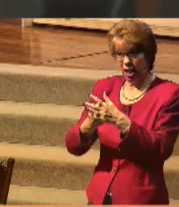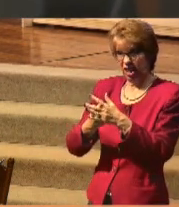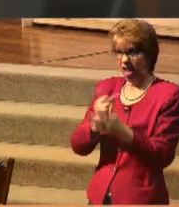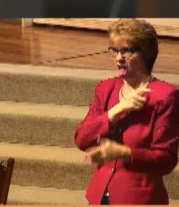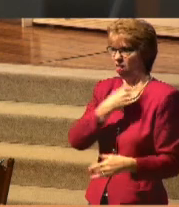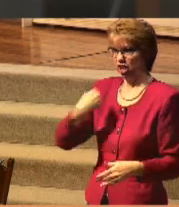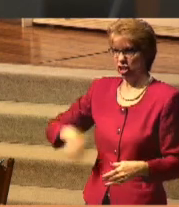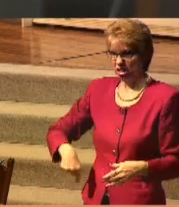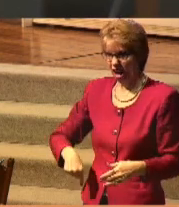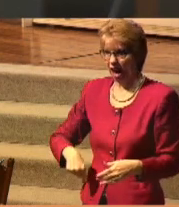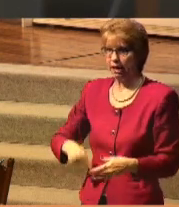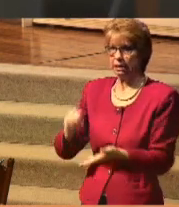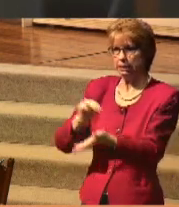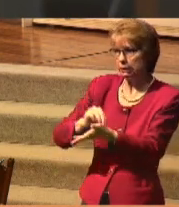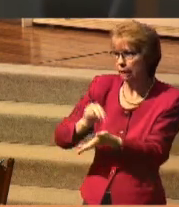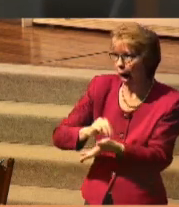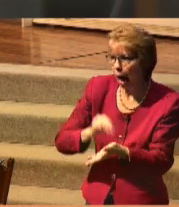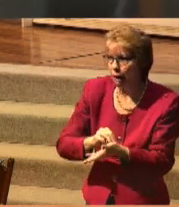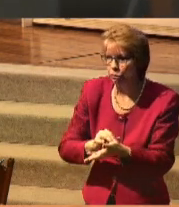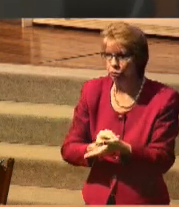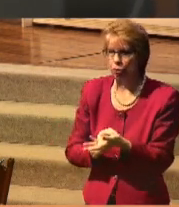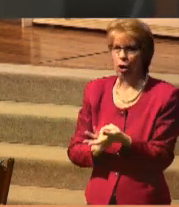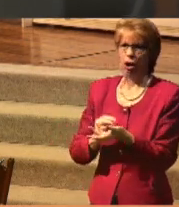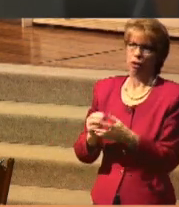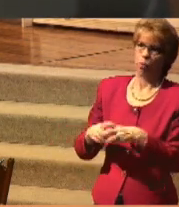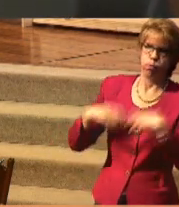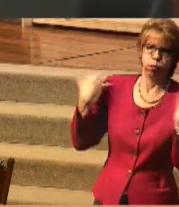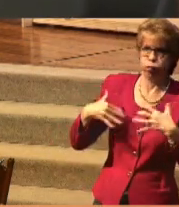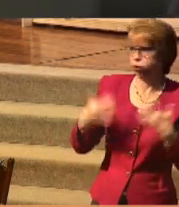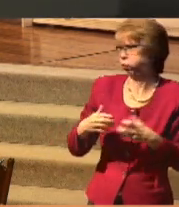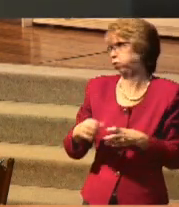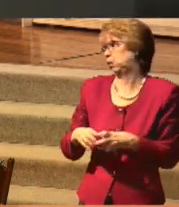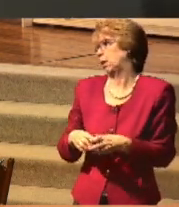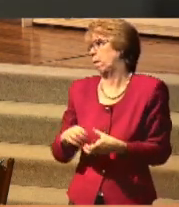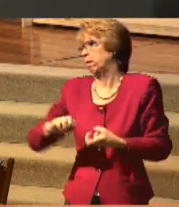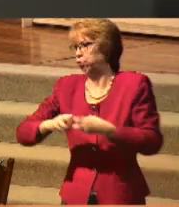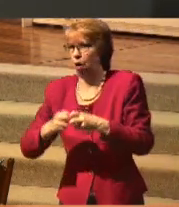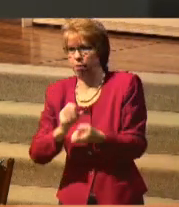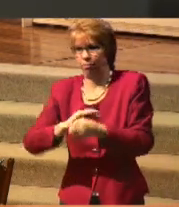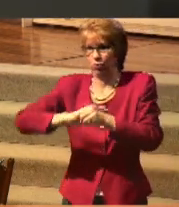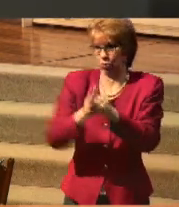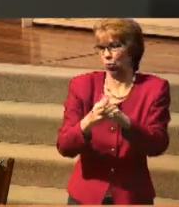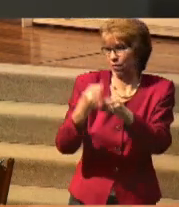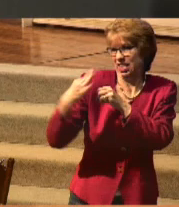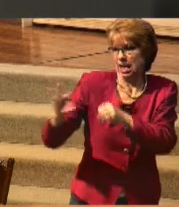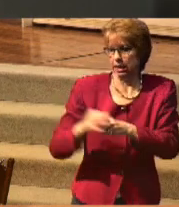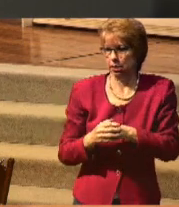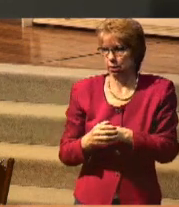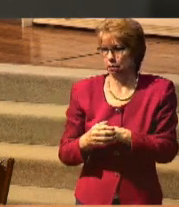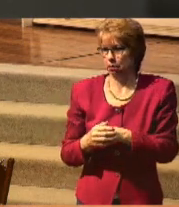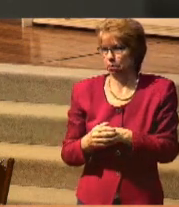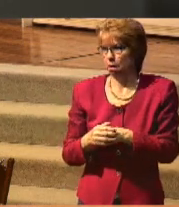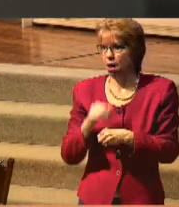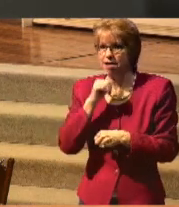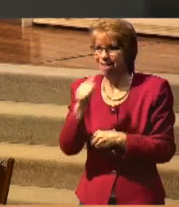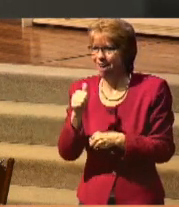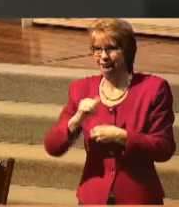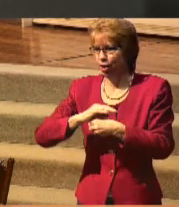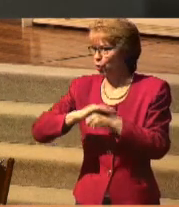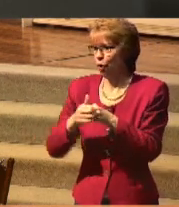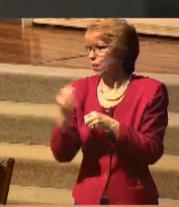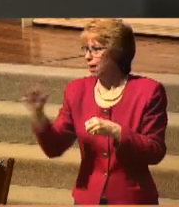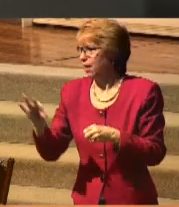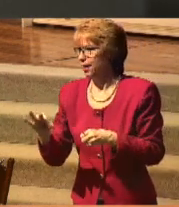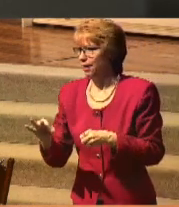that, and talks about the greatest problem, the greatest epidemic that mankind has is sin, and how